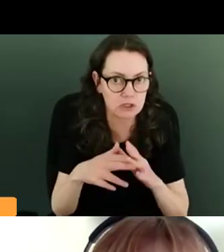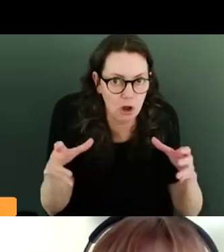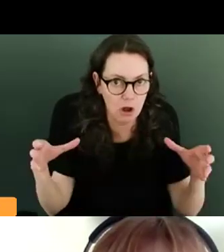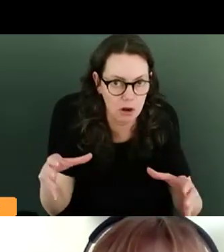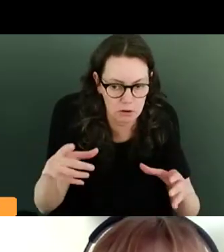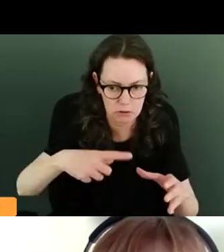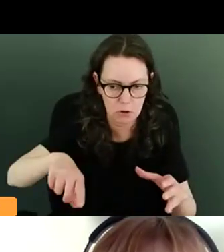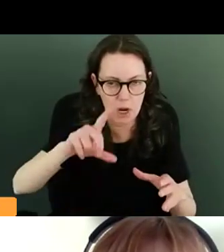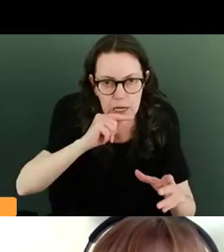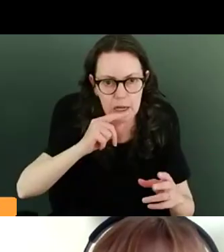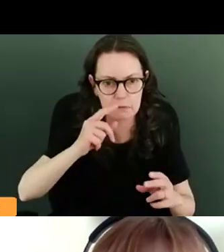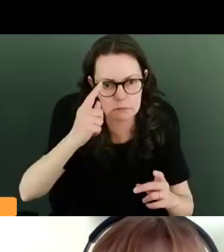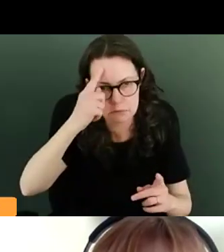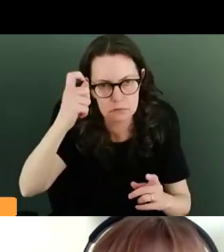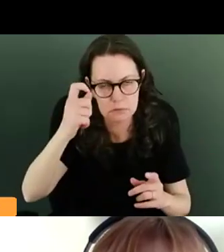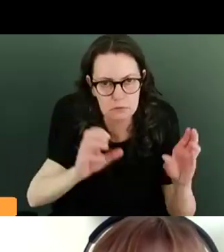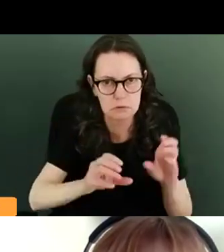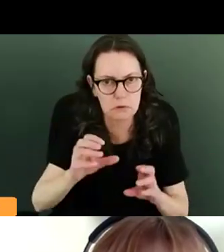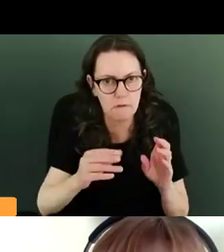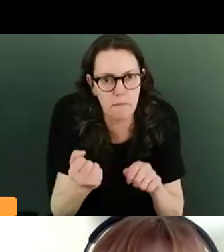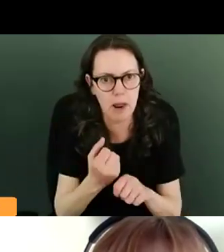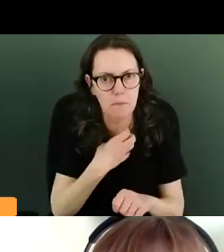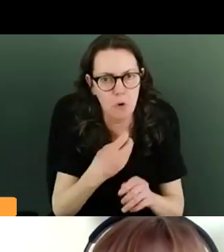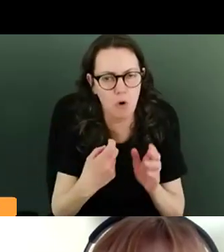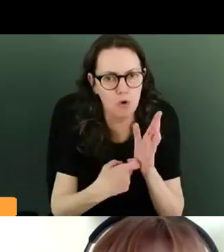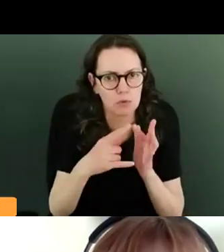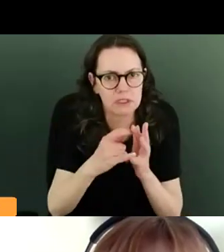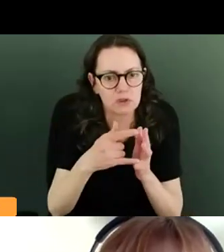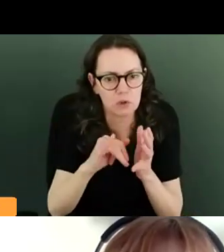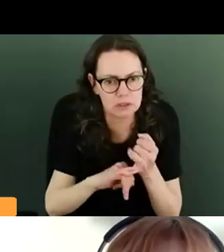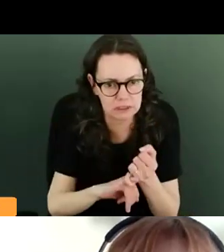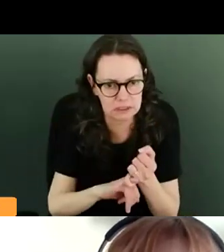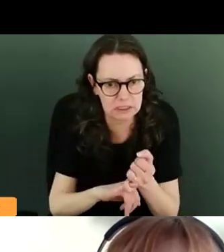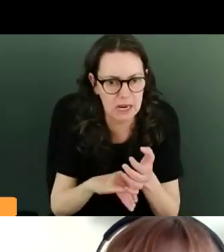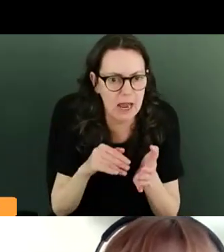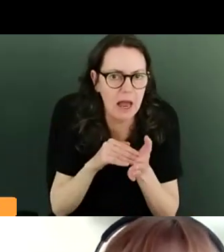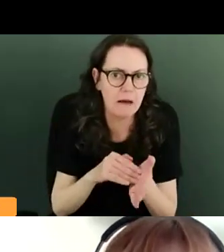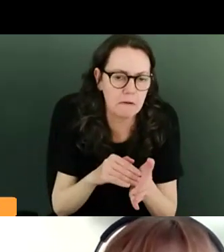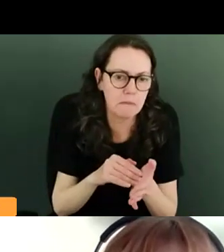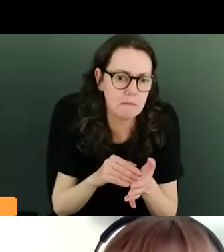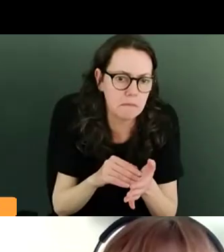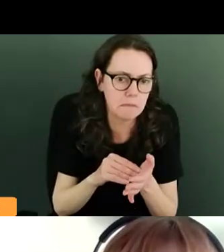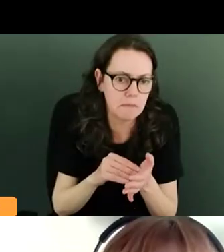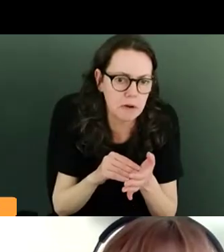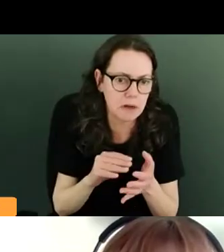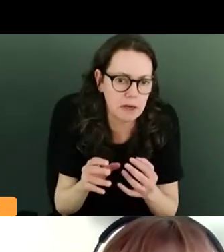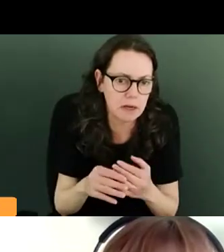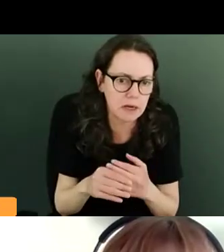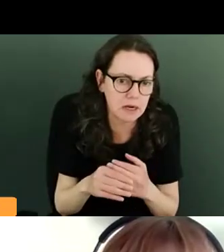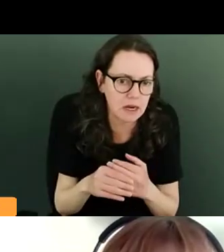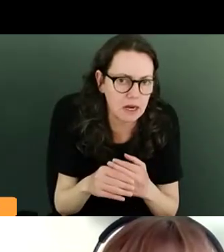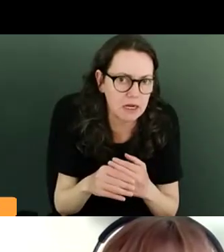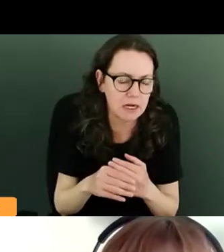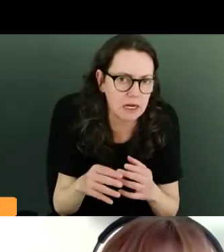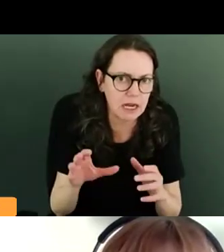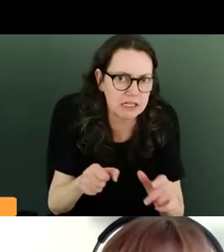develop more resources to help Eastern did take